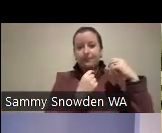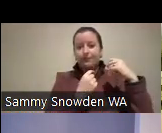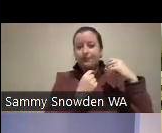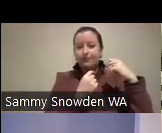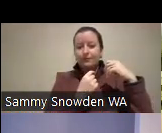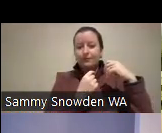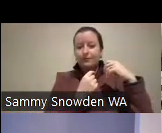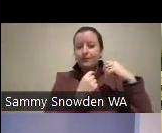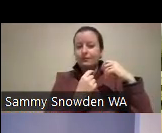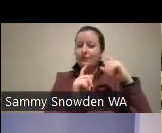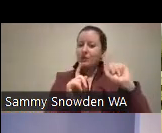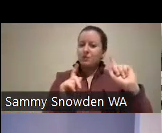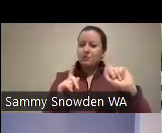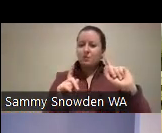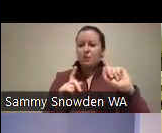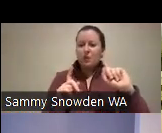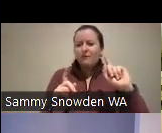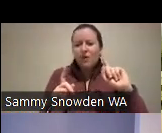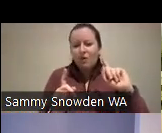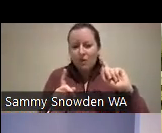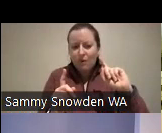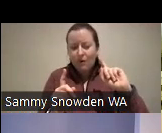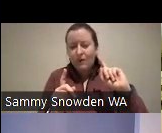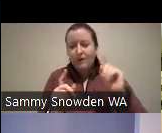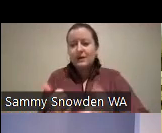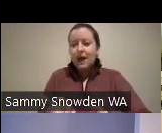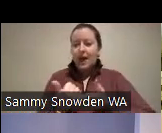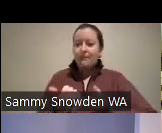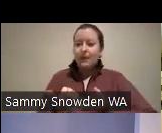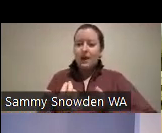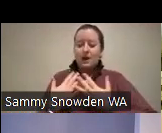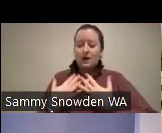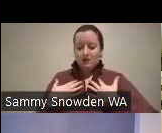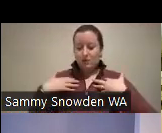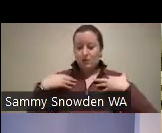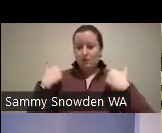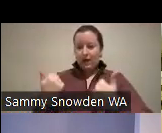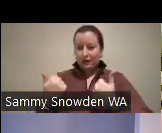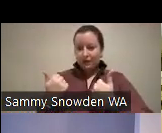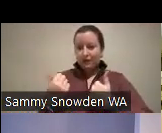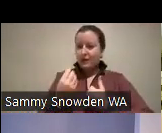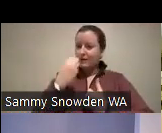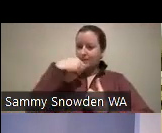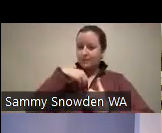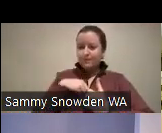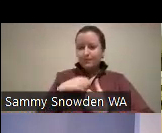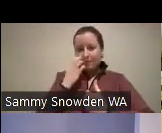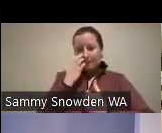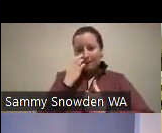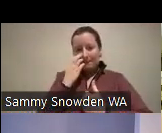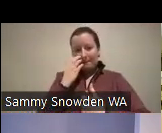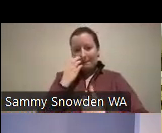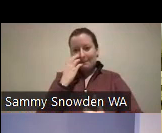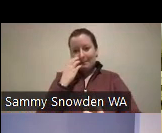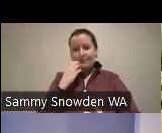a baseline level of nutrition. So I'm going to talk about the Omega first, and this is the